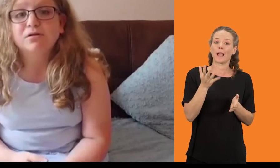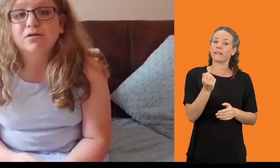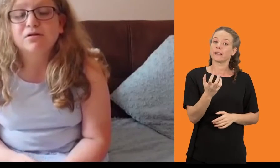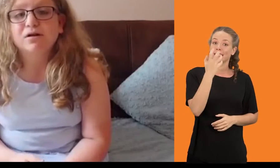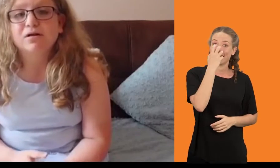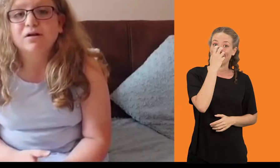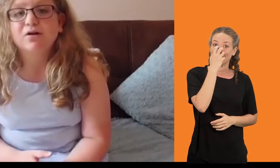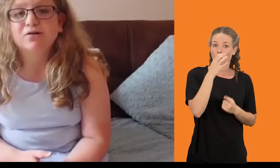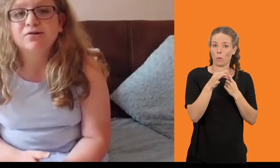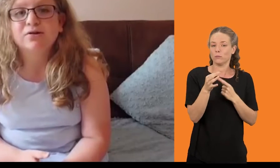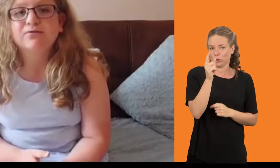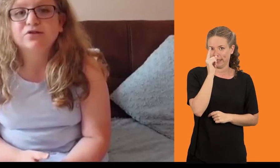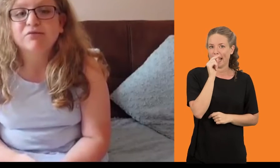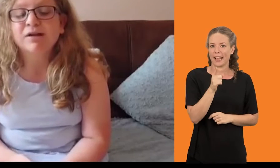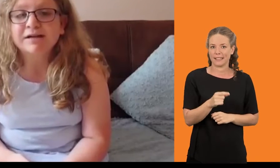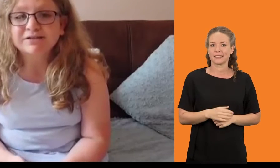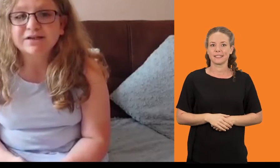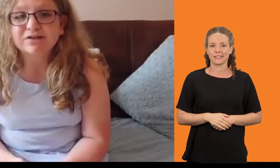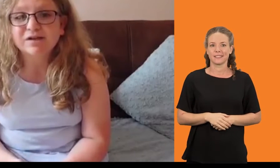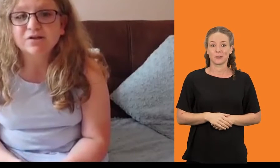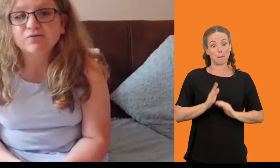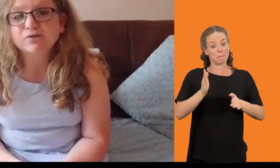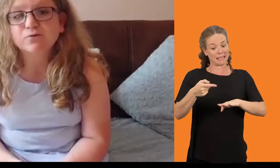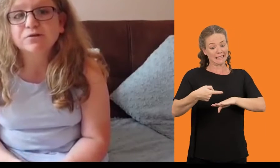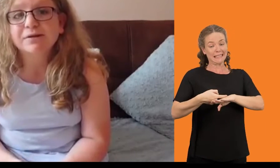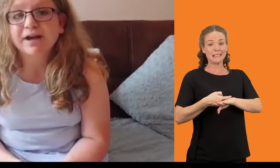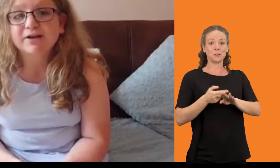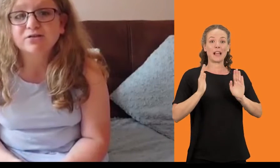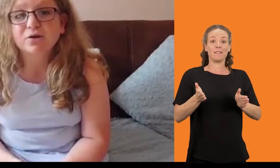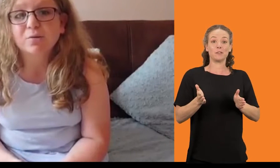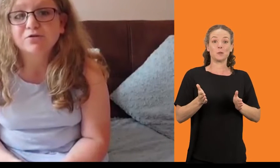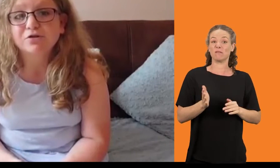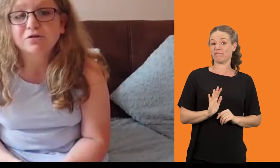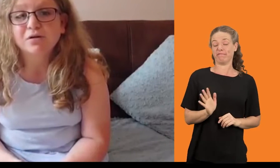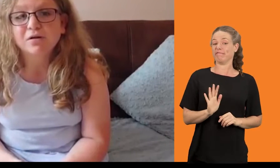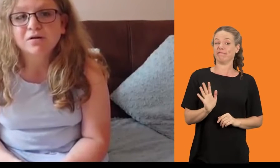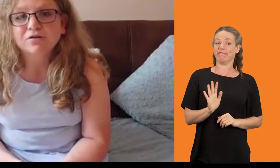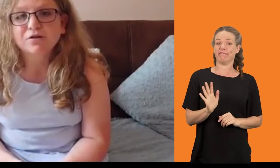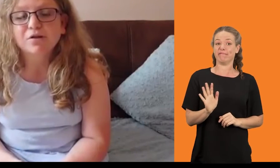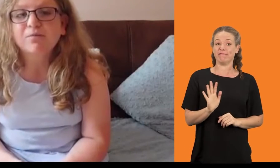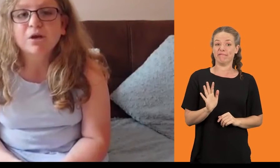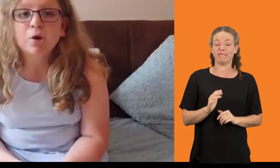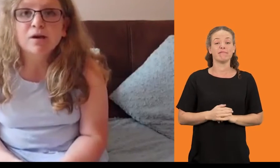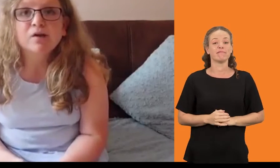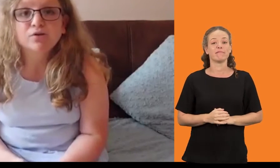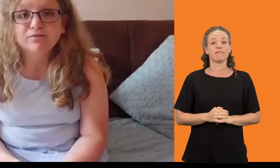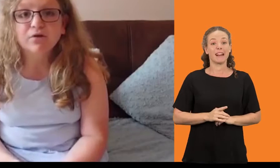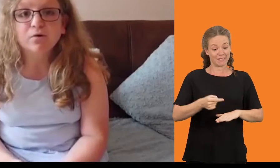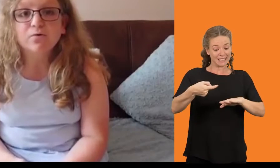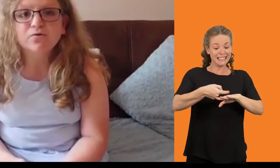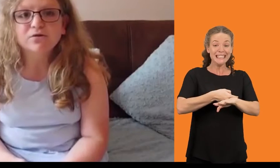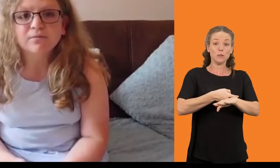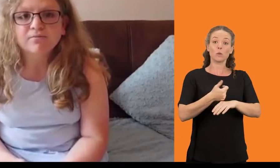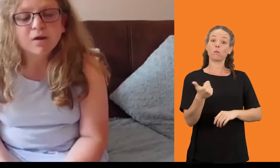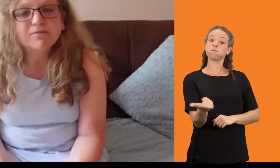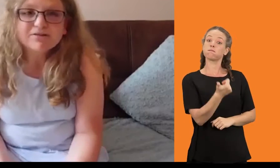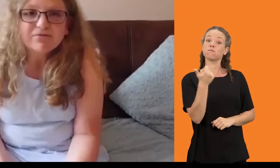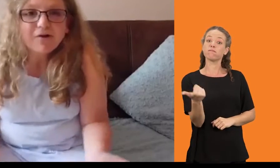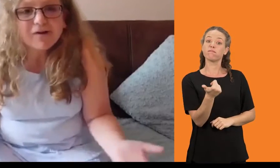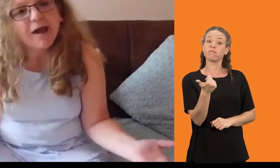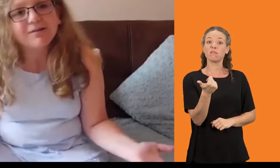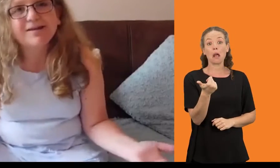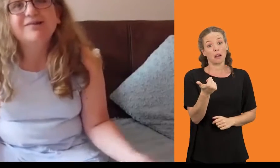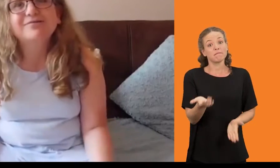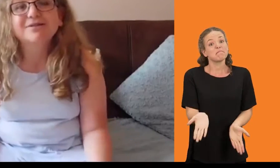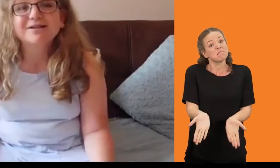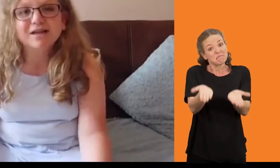under for general anaesthetic, there is also a gas option so there will be no needles involved but